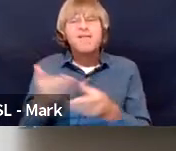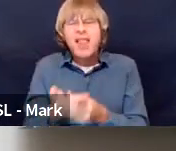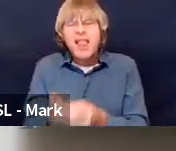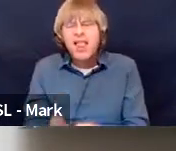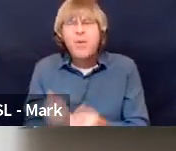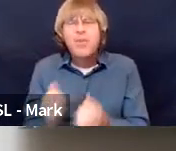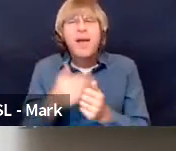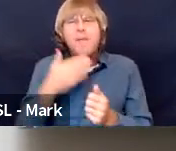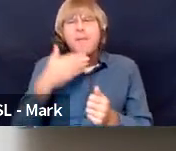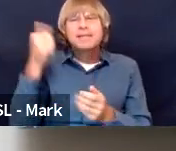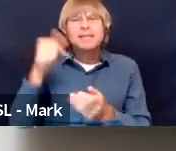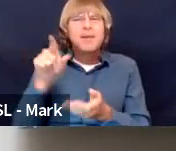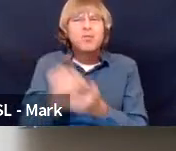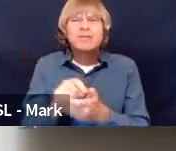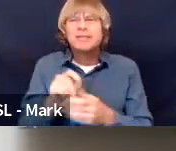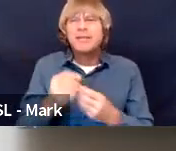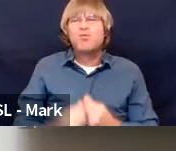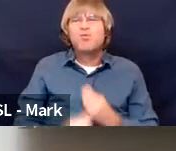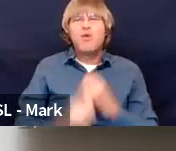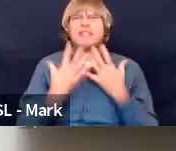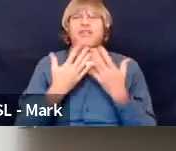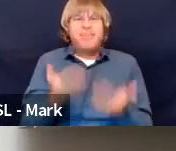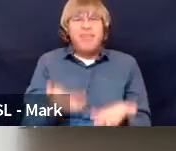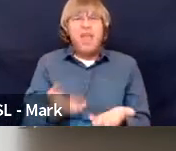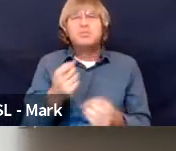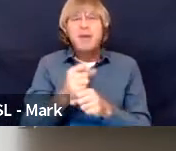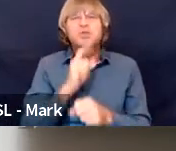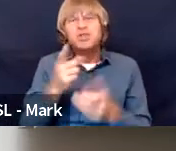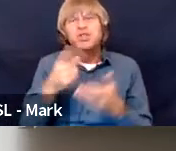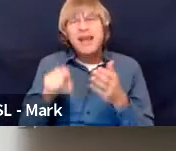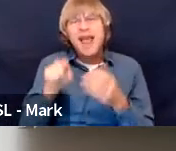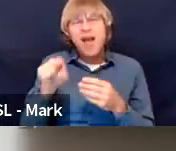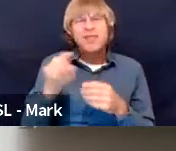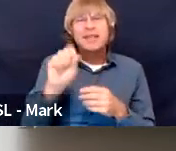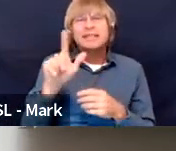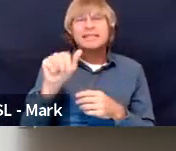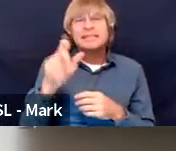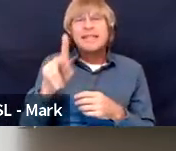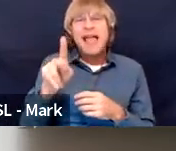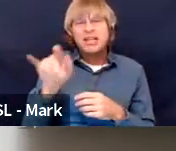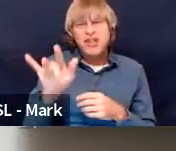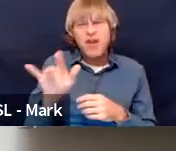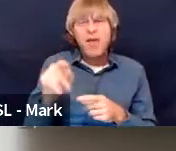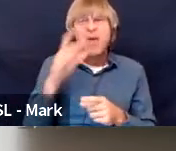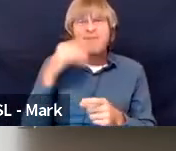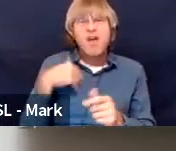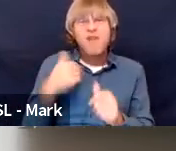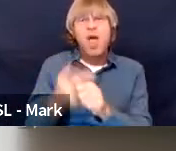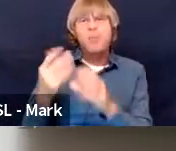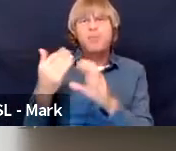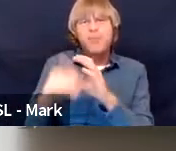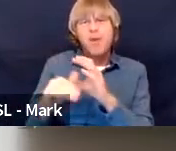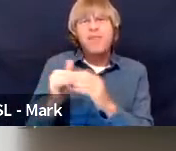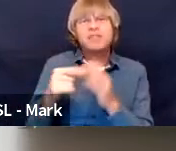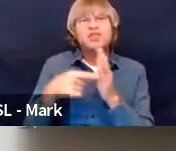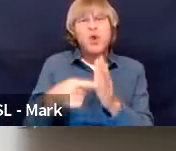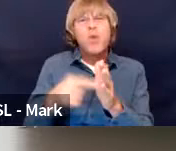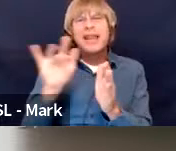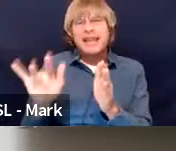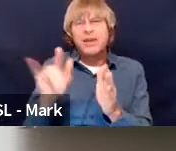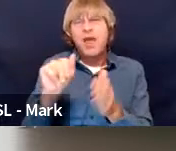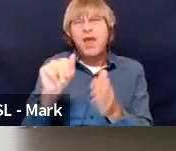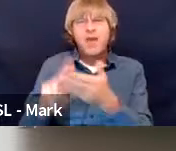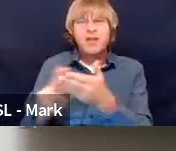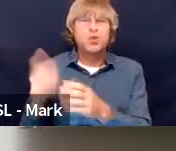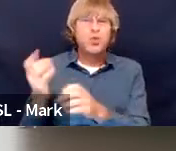the best printspiration inside of them. So make sure to check out the Slack channel, and there'll be a follow-up email that'll share the link where you can